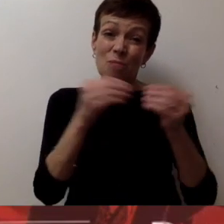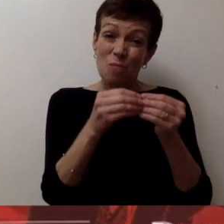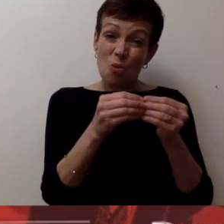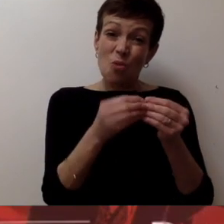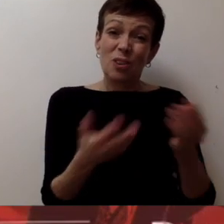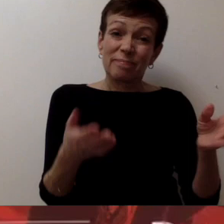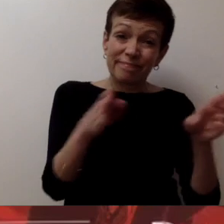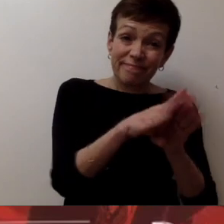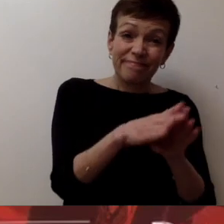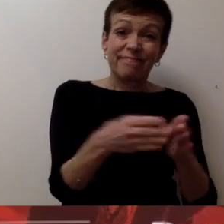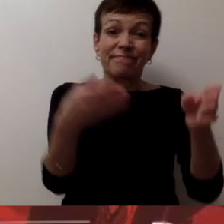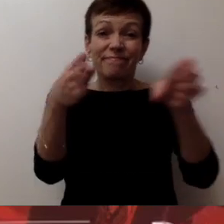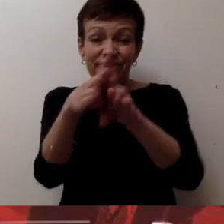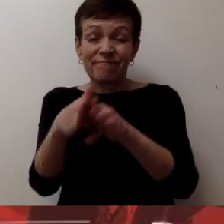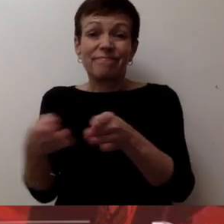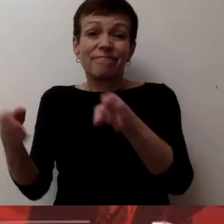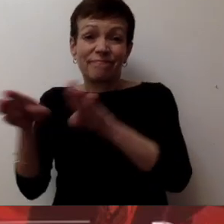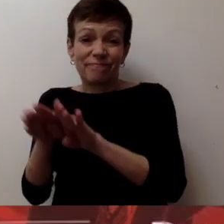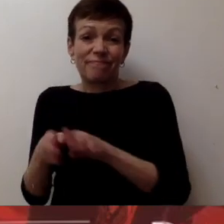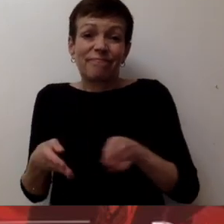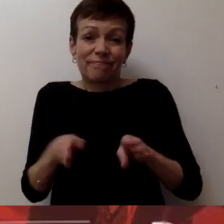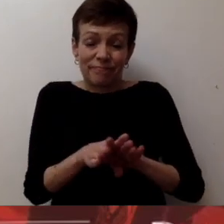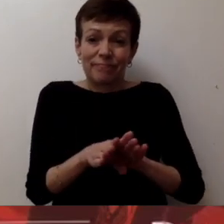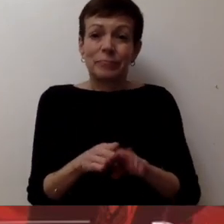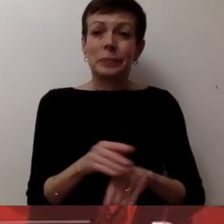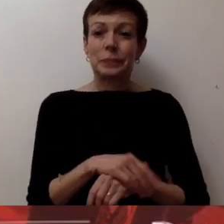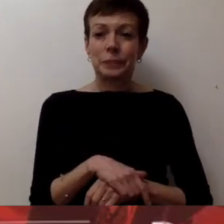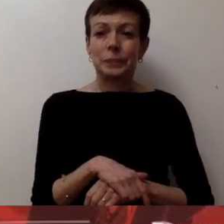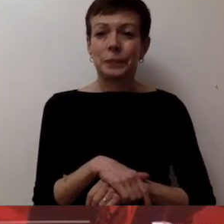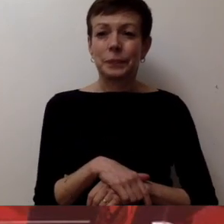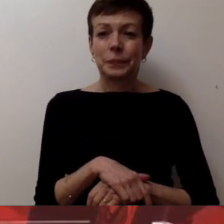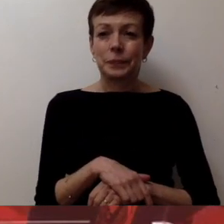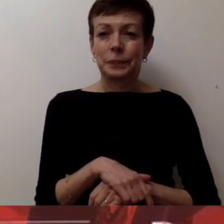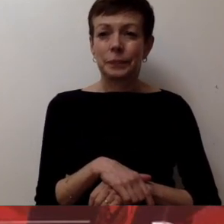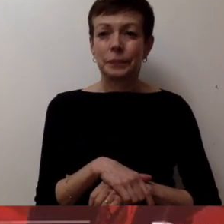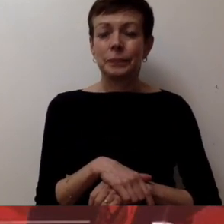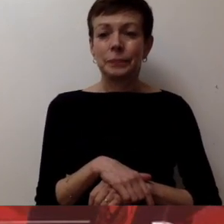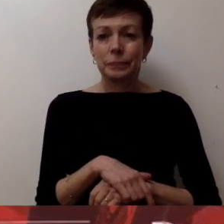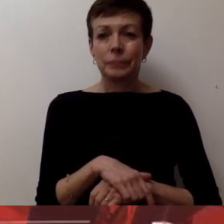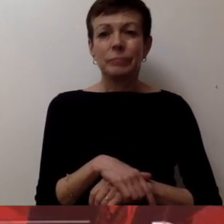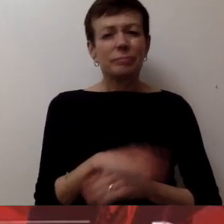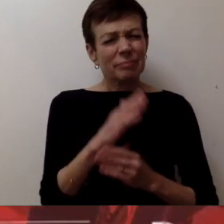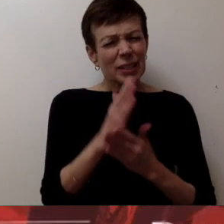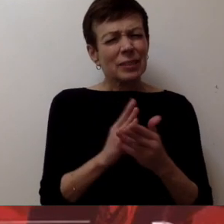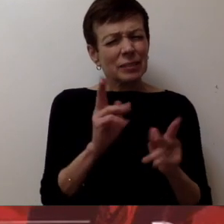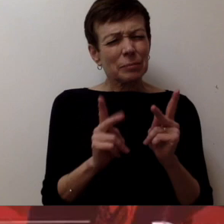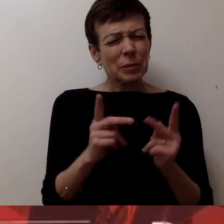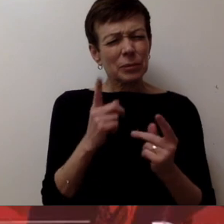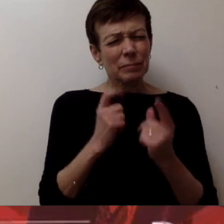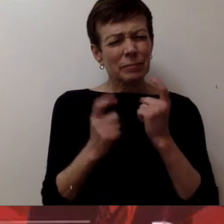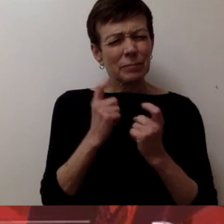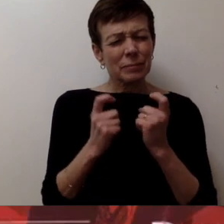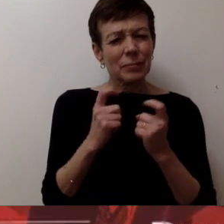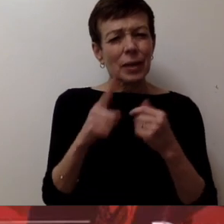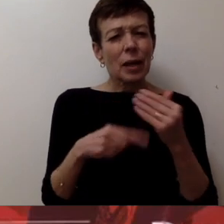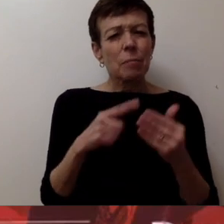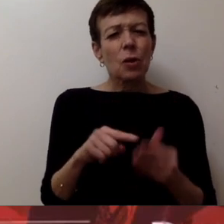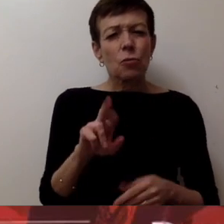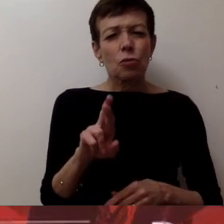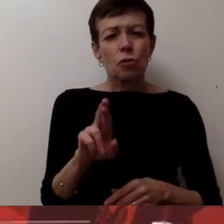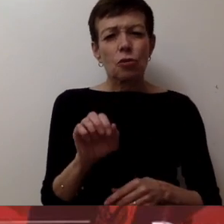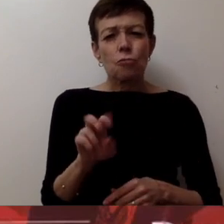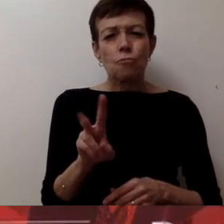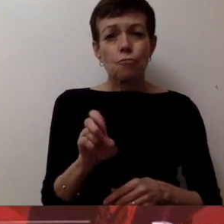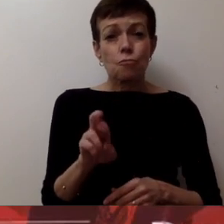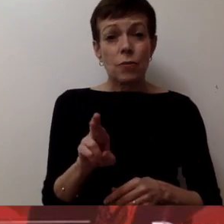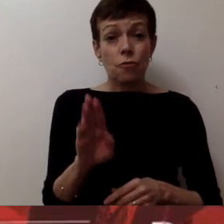amenities and closures to this list. So one in particular that some have been asking about is